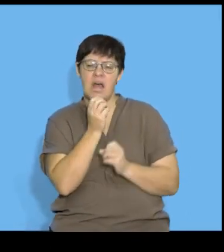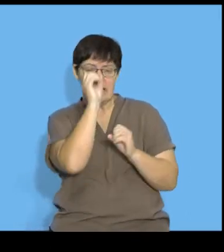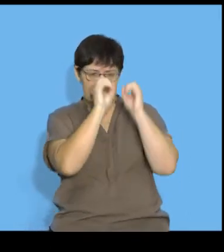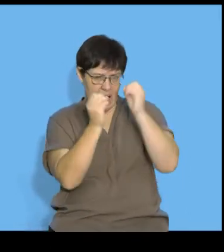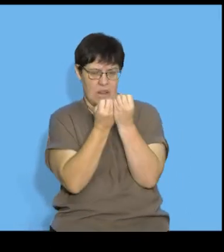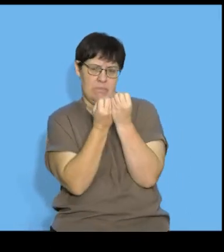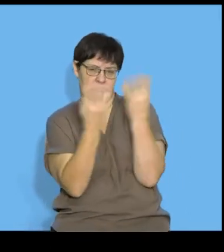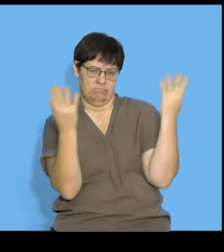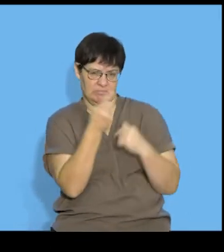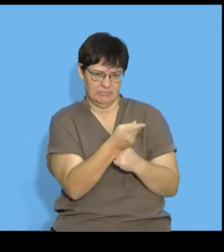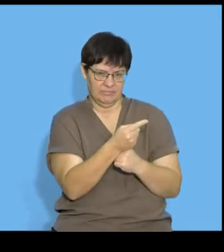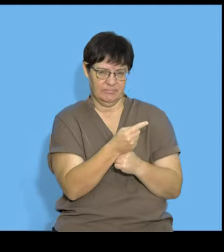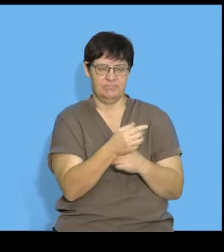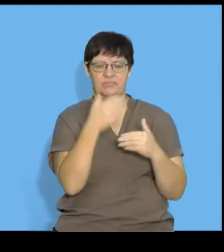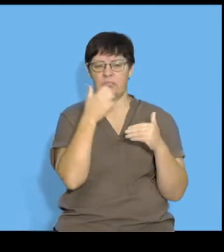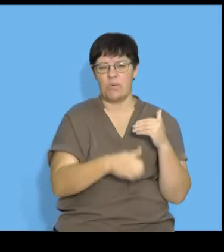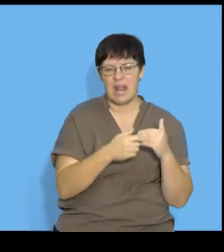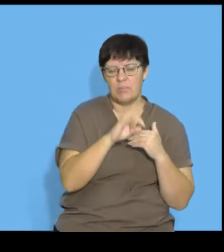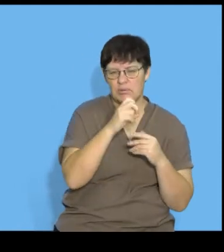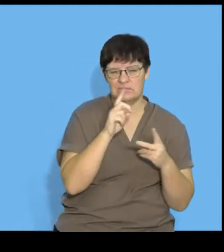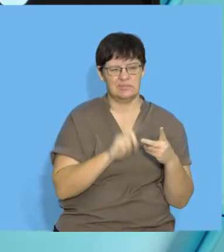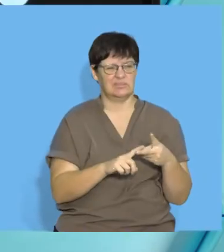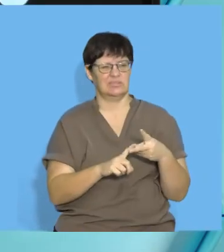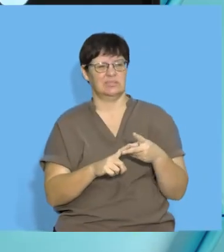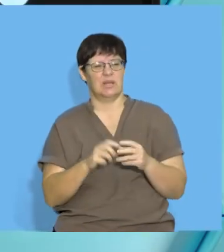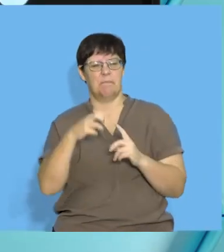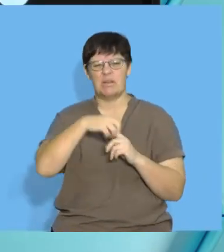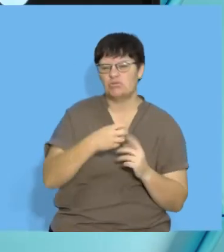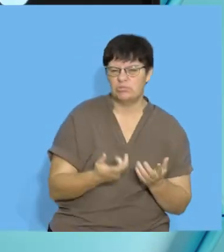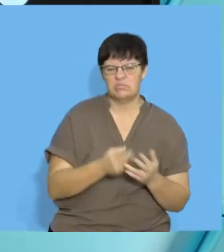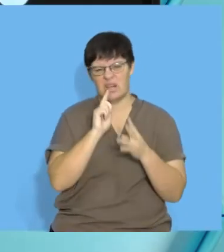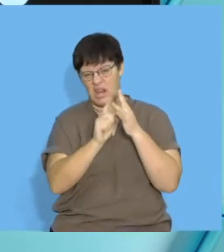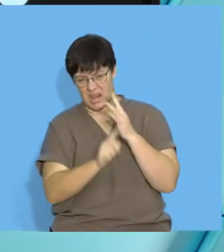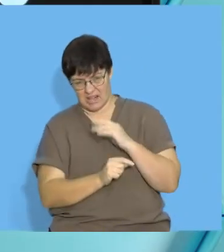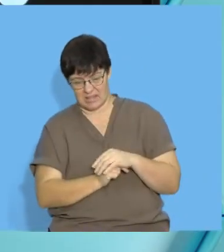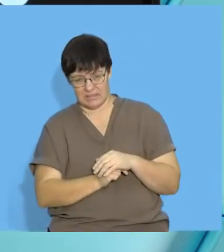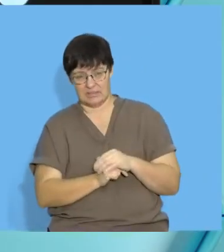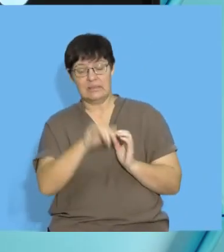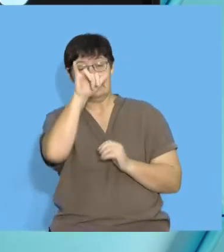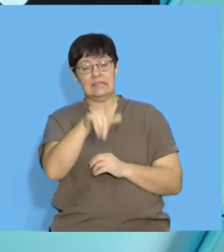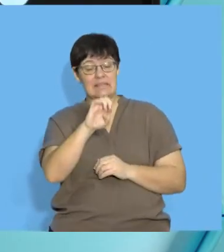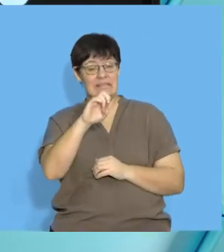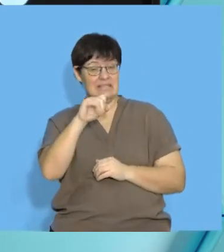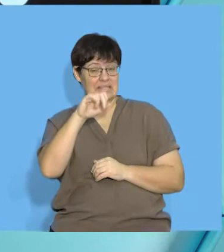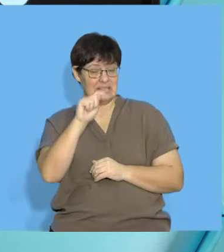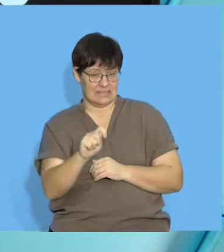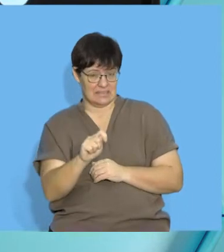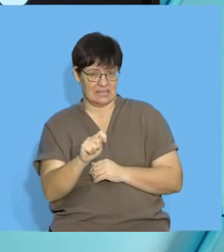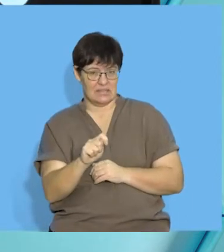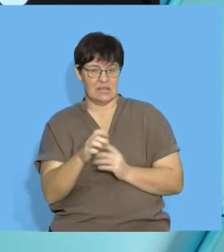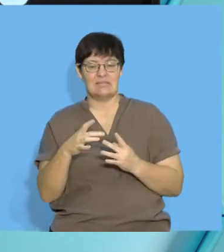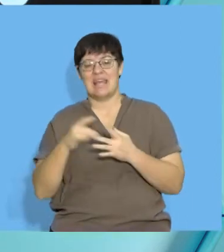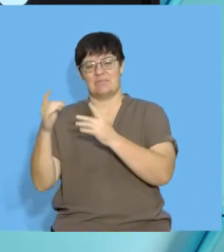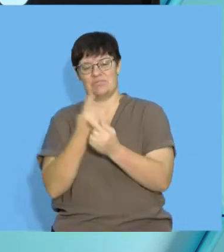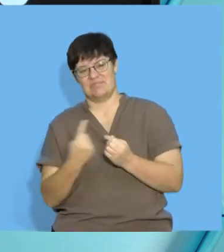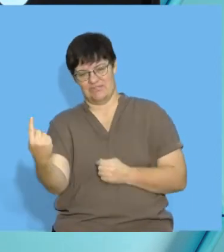to be your bread molds and your mushrooms, all right, and yeast is going to be, all right, your exception, which is going to